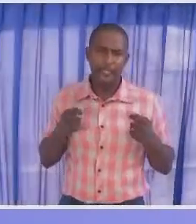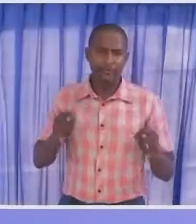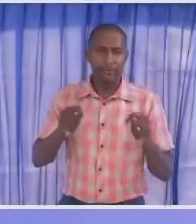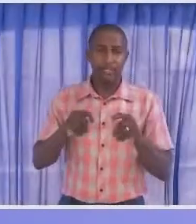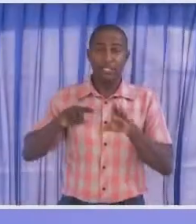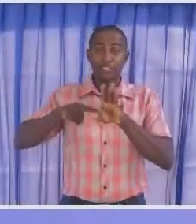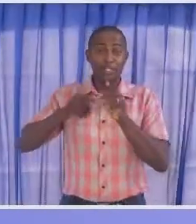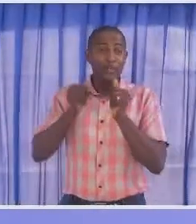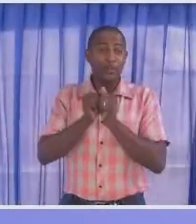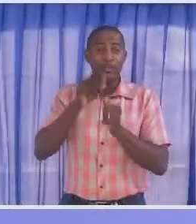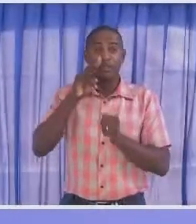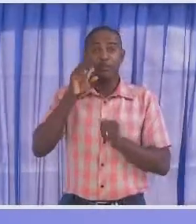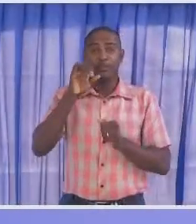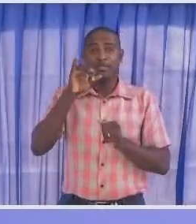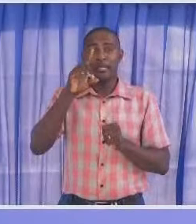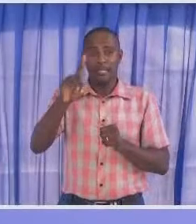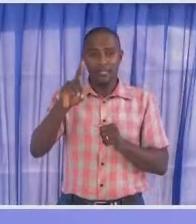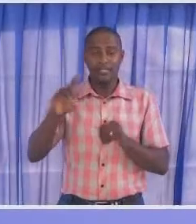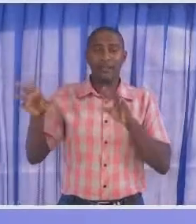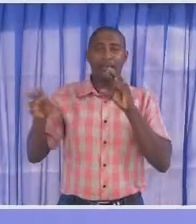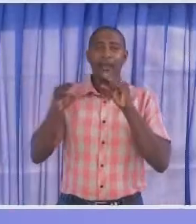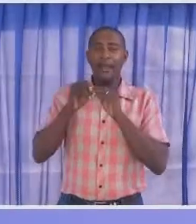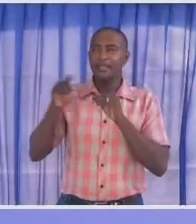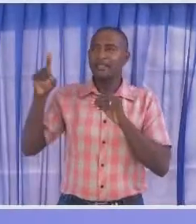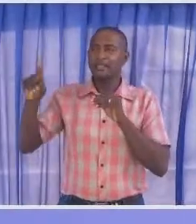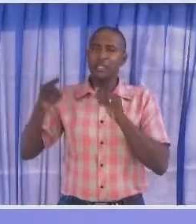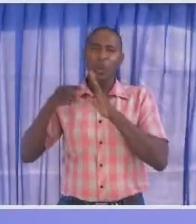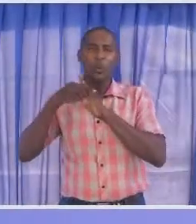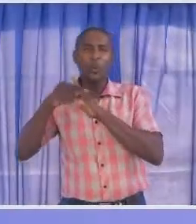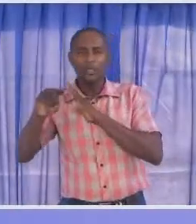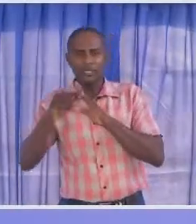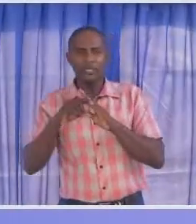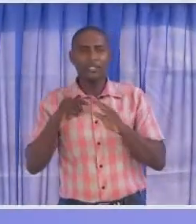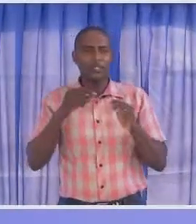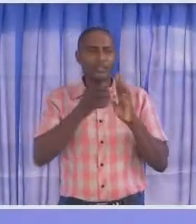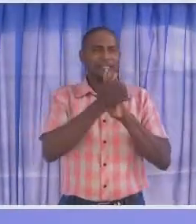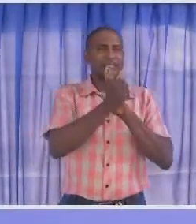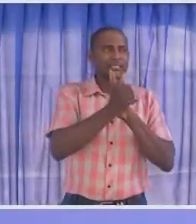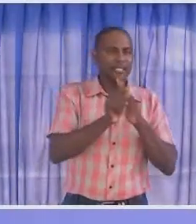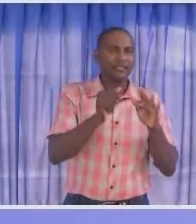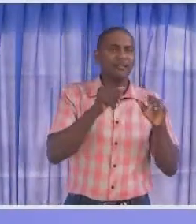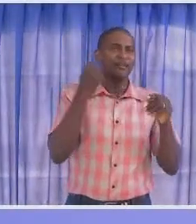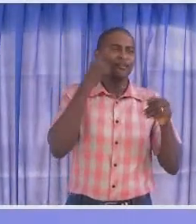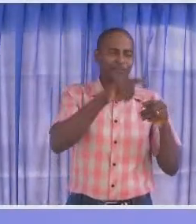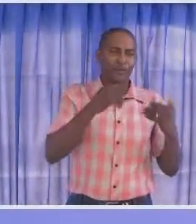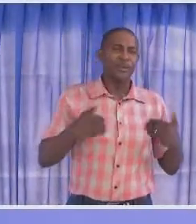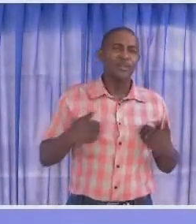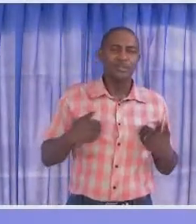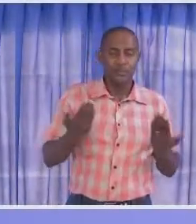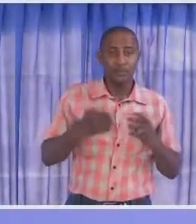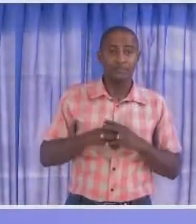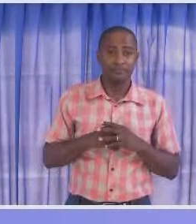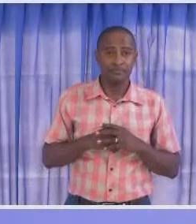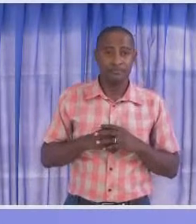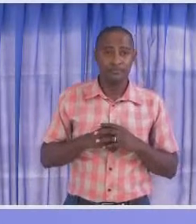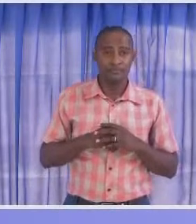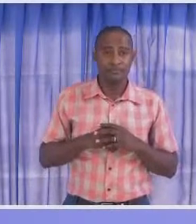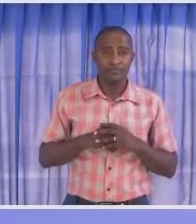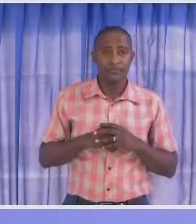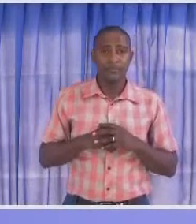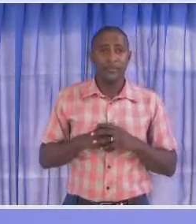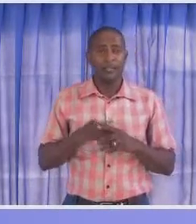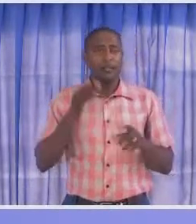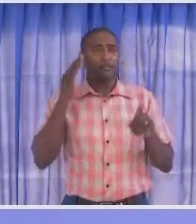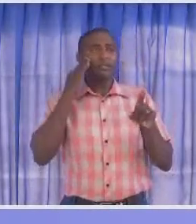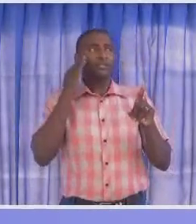with USAID adding its voice to the conversation around the crucial skills gap among youth. Acknowledging this led to